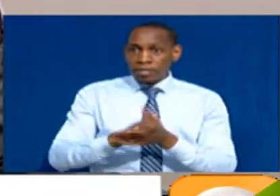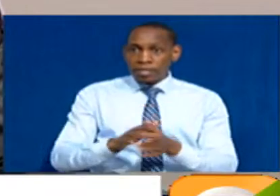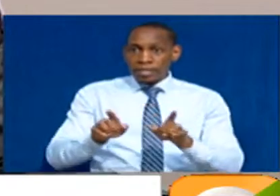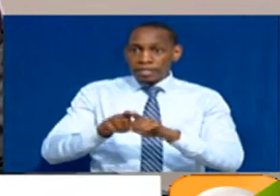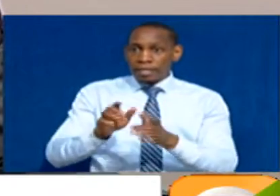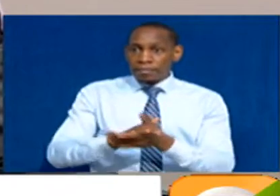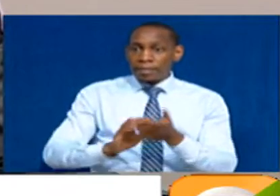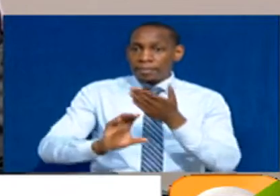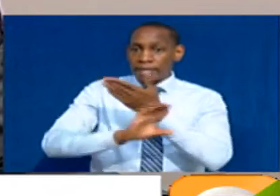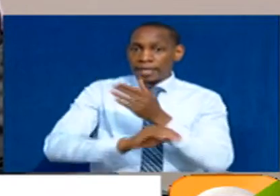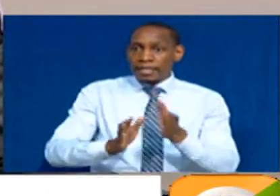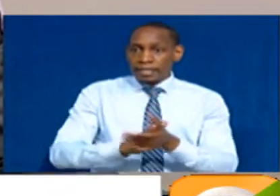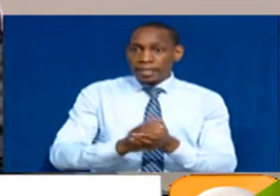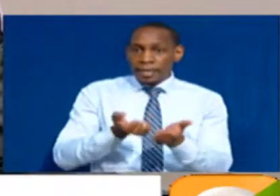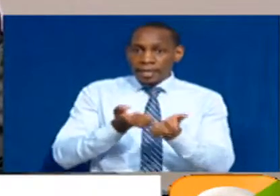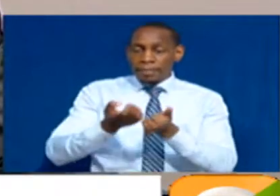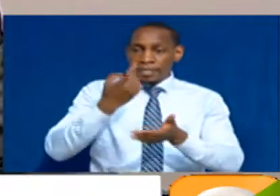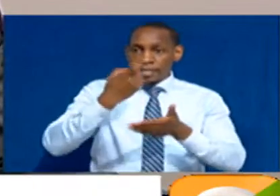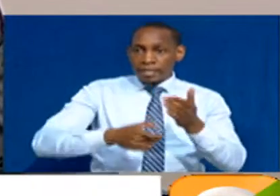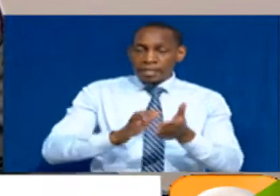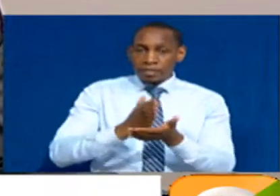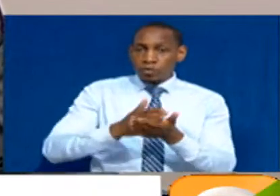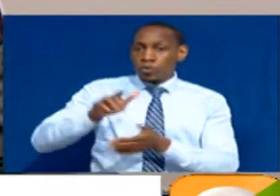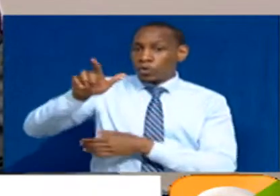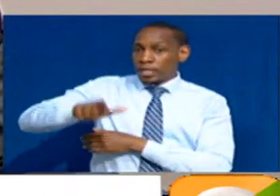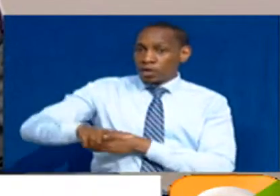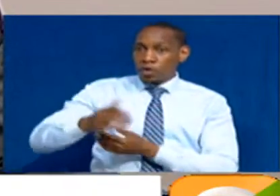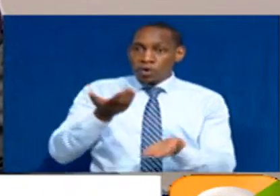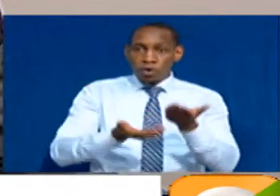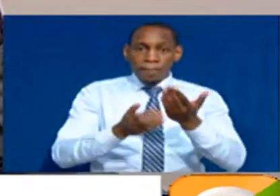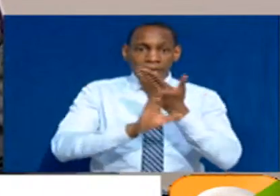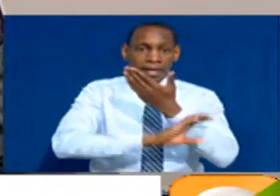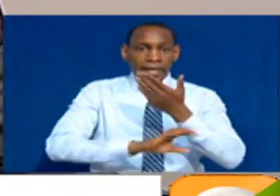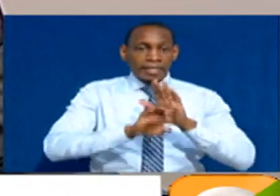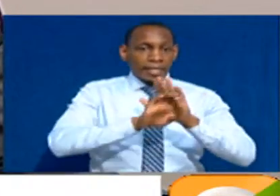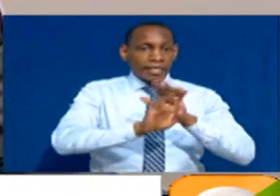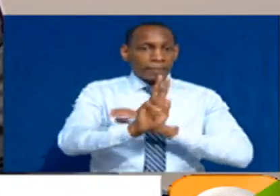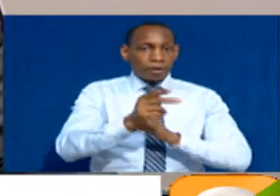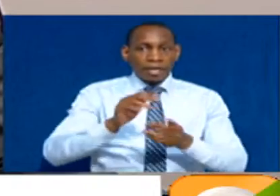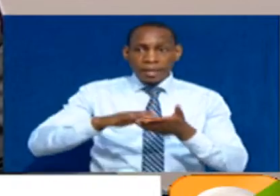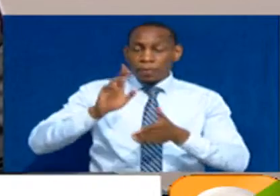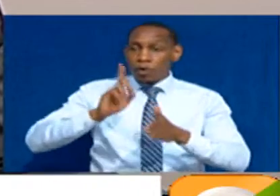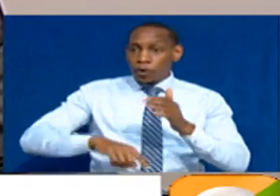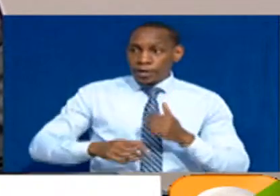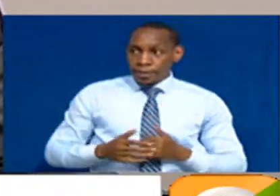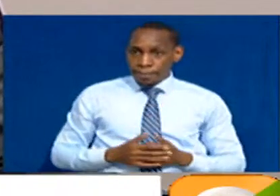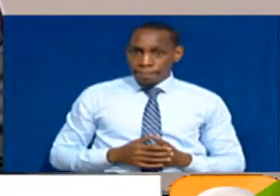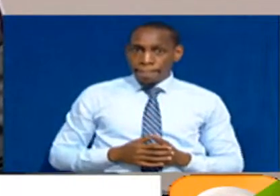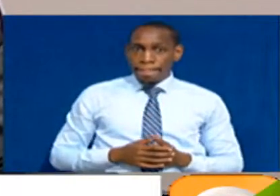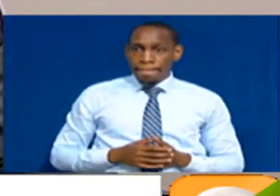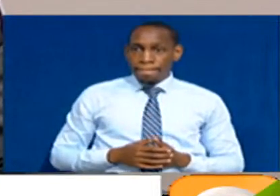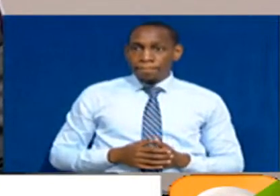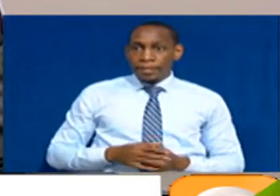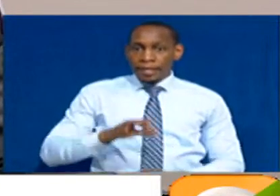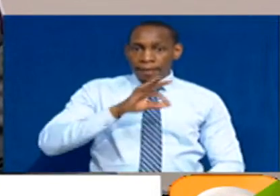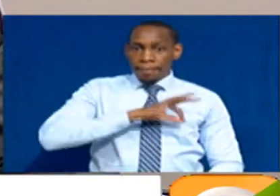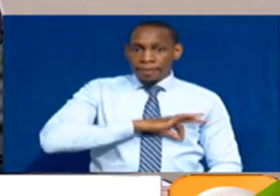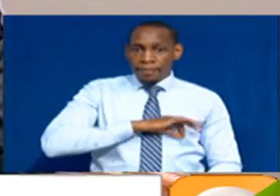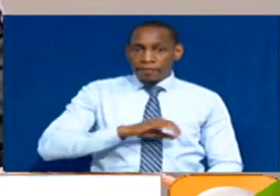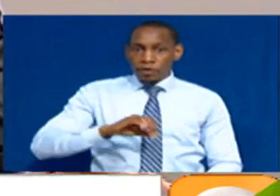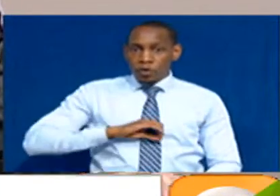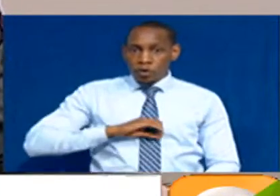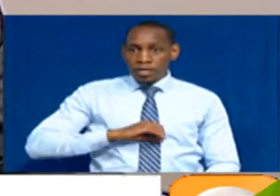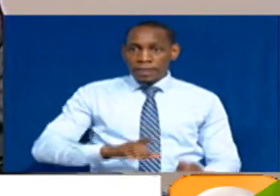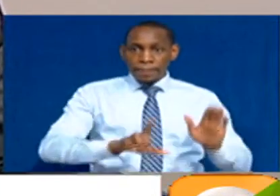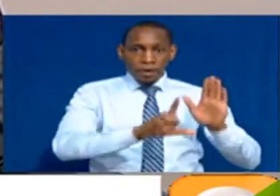places where the corporate tax rate is often lower than countries like Kenya. In addition to that, beneficial ownership laws